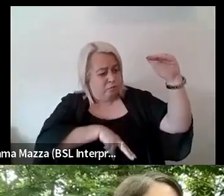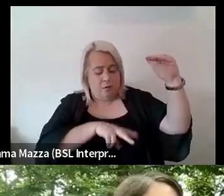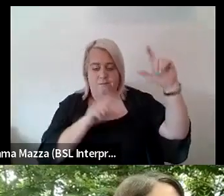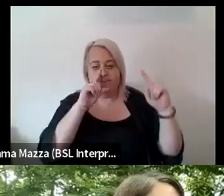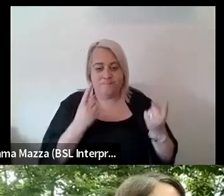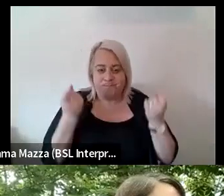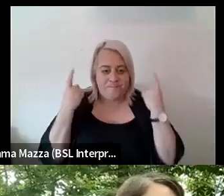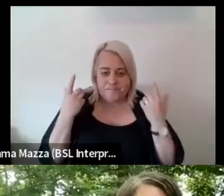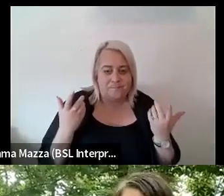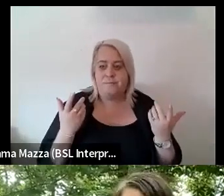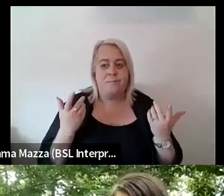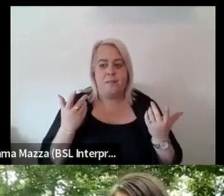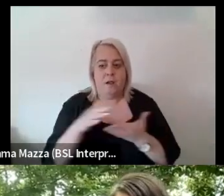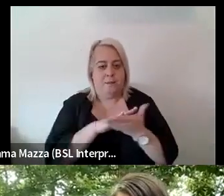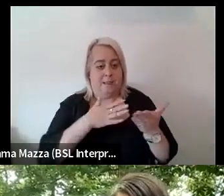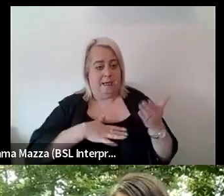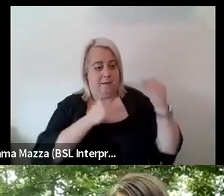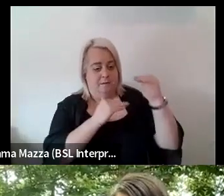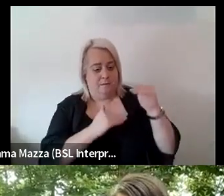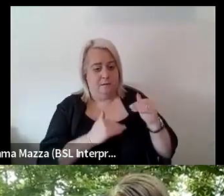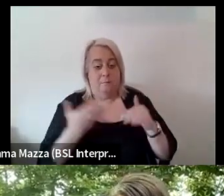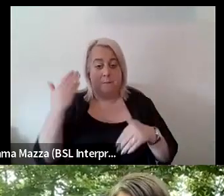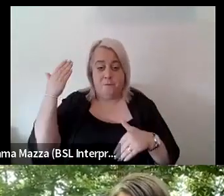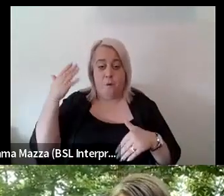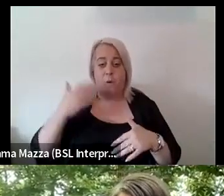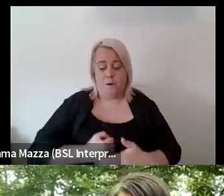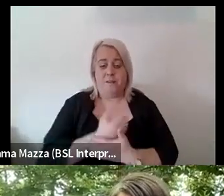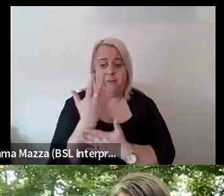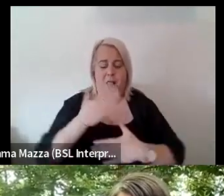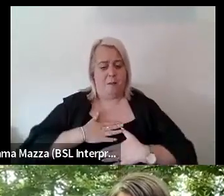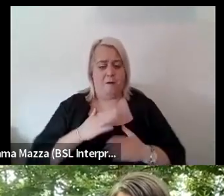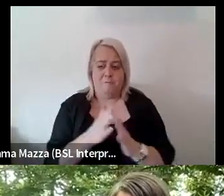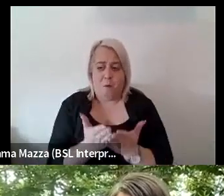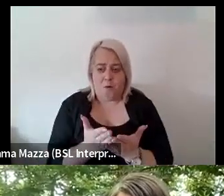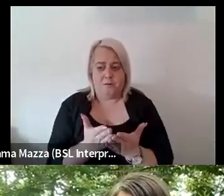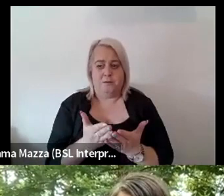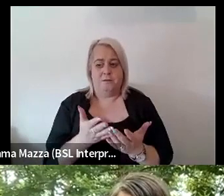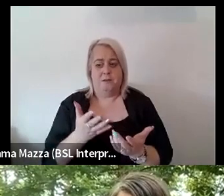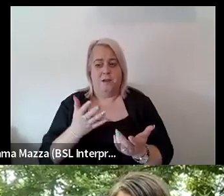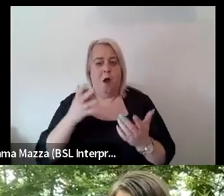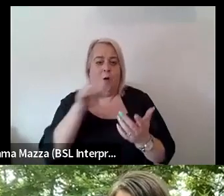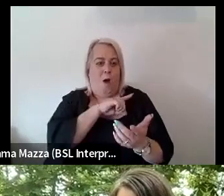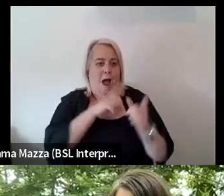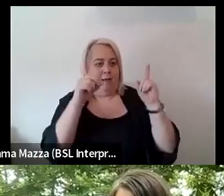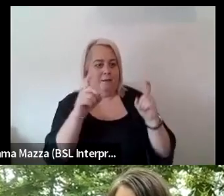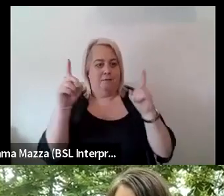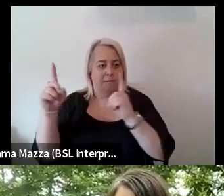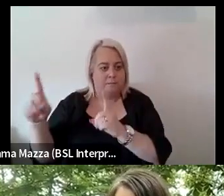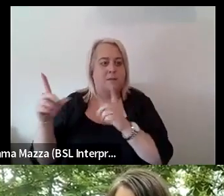I sort of developed the love of books and the love of reading, because it would scare me when I would see great big chunks of text.